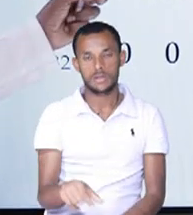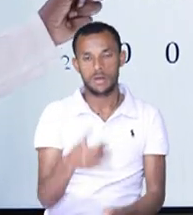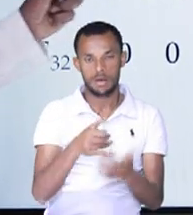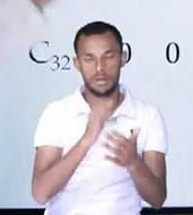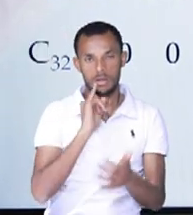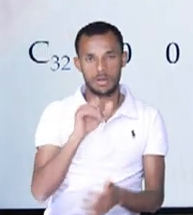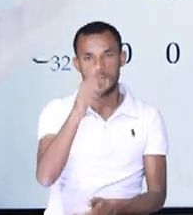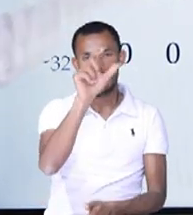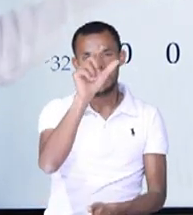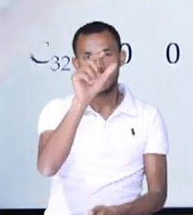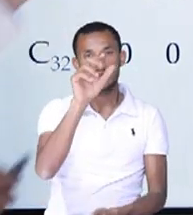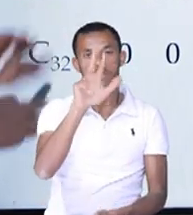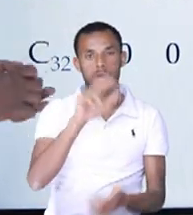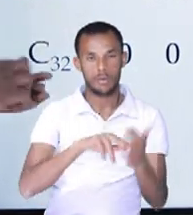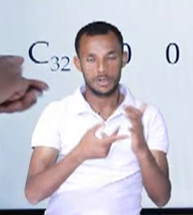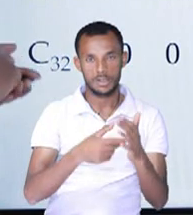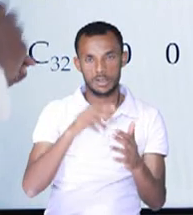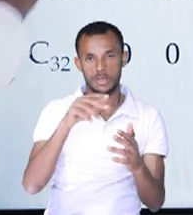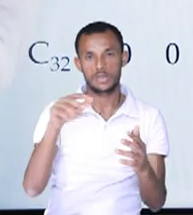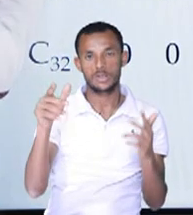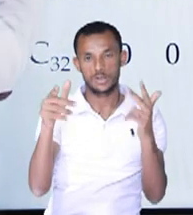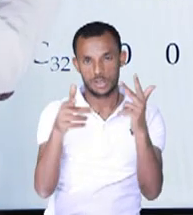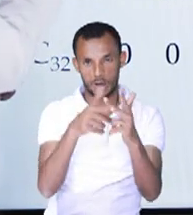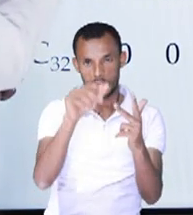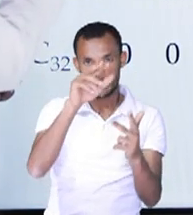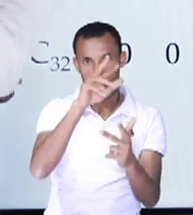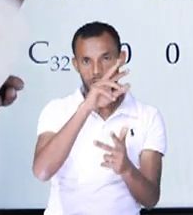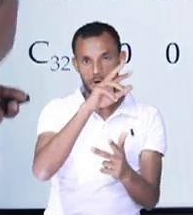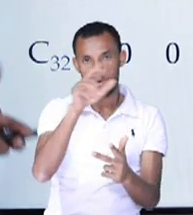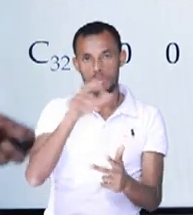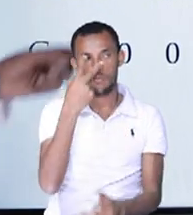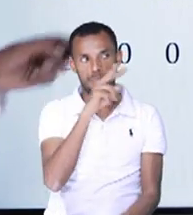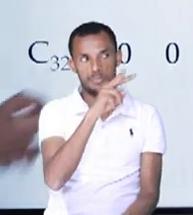It is A3 means the third row, this one.